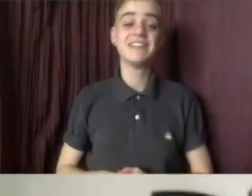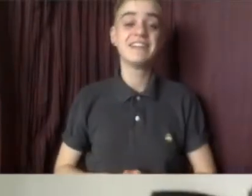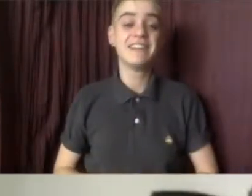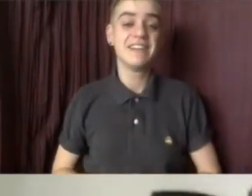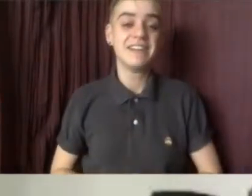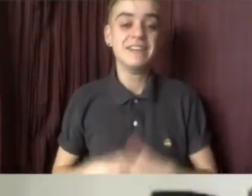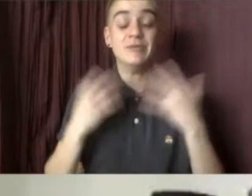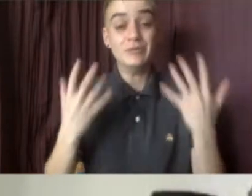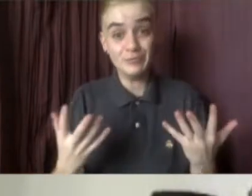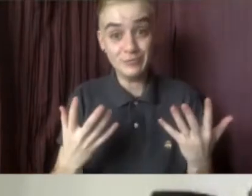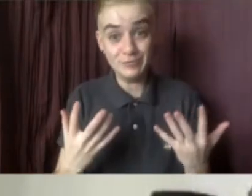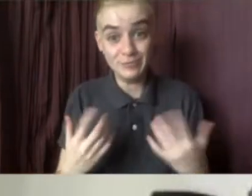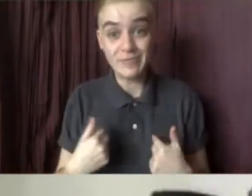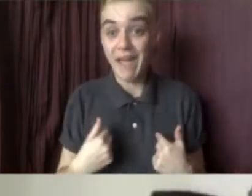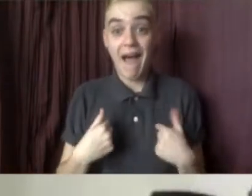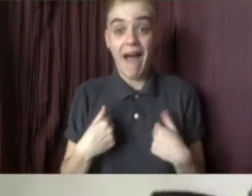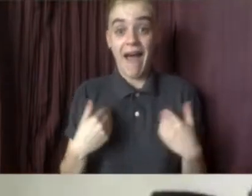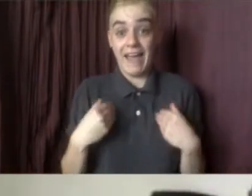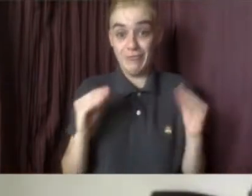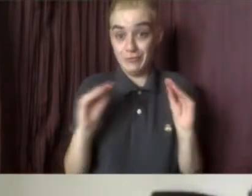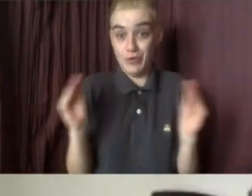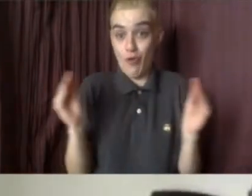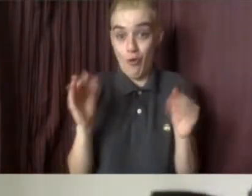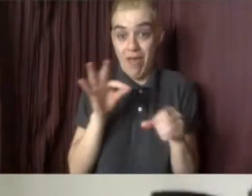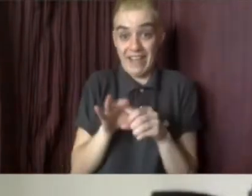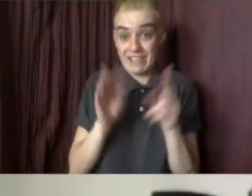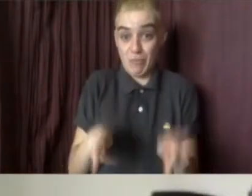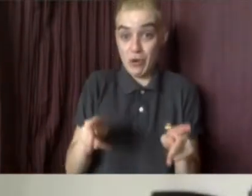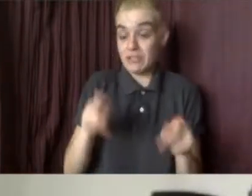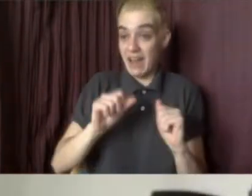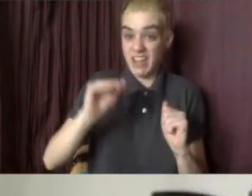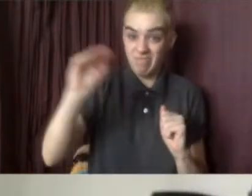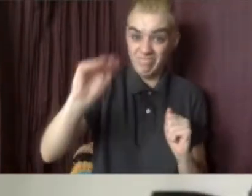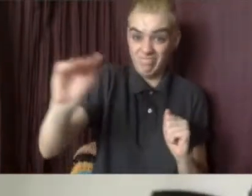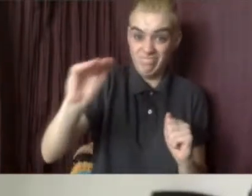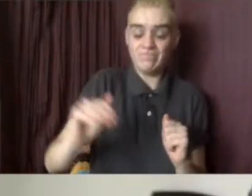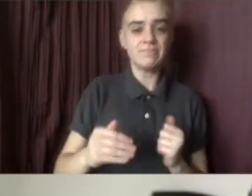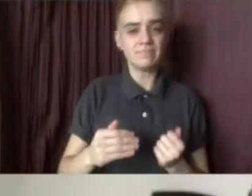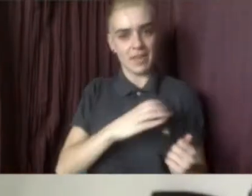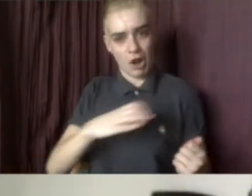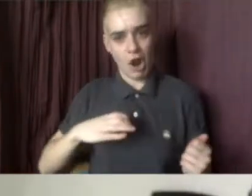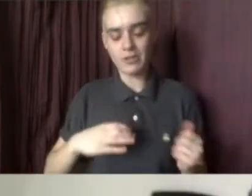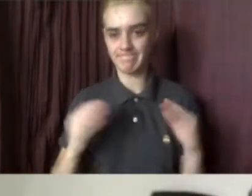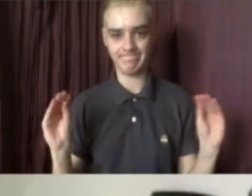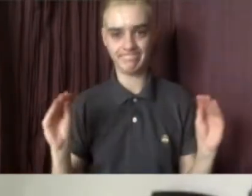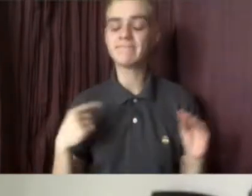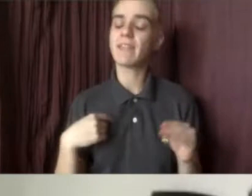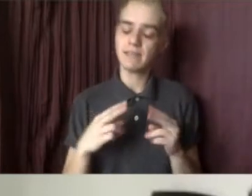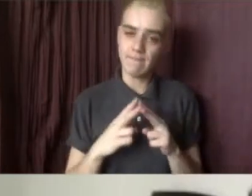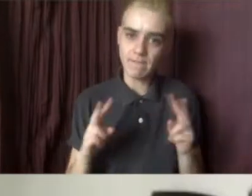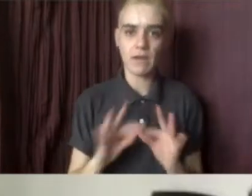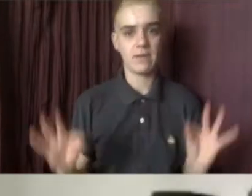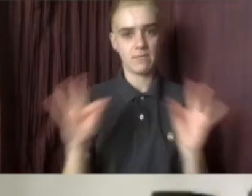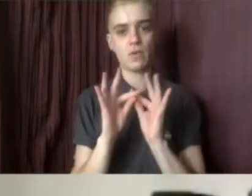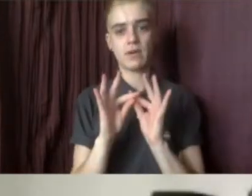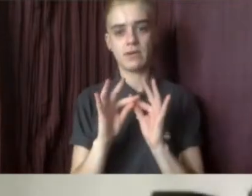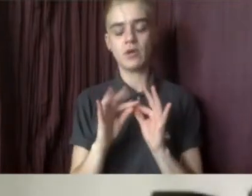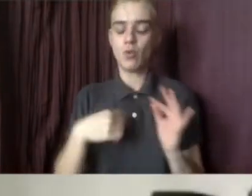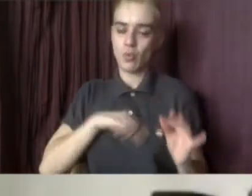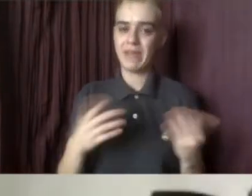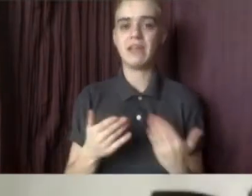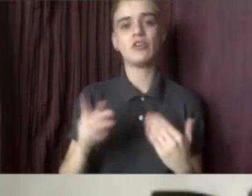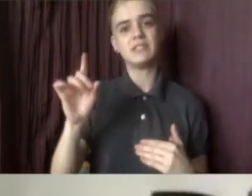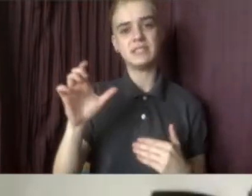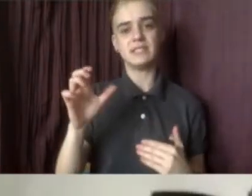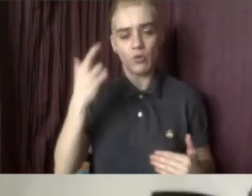Quincy, for your conversation. And you're correct. A lot of people think that, right? Like that voting is something that's supposed to happen